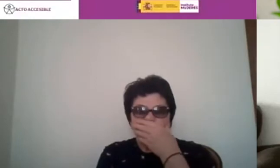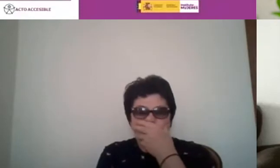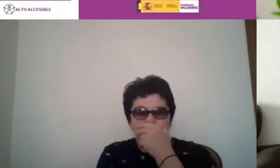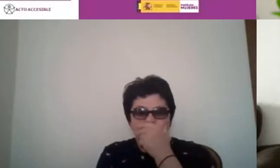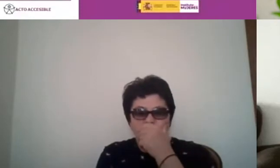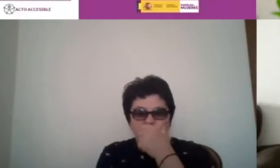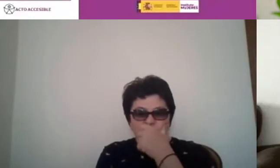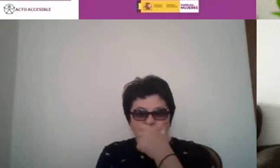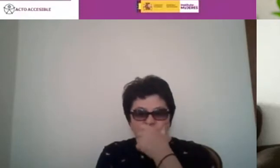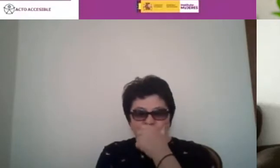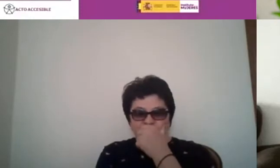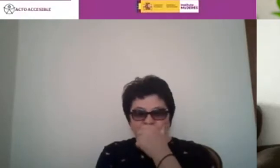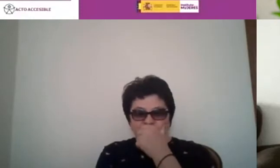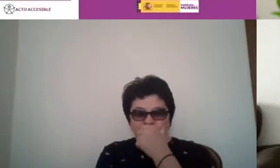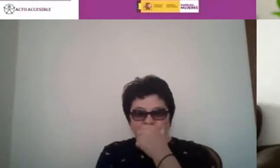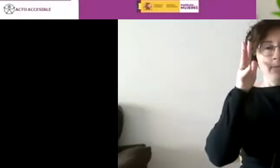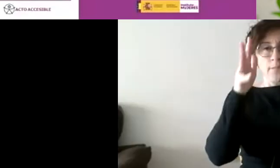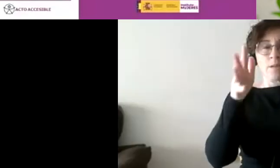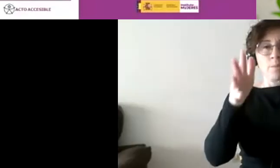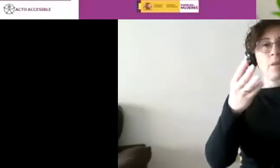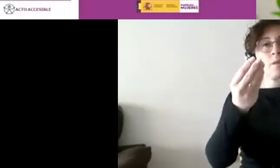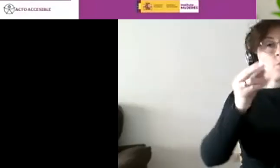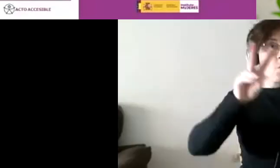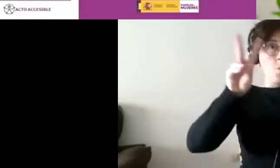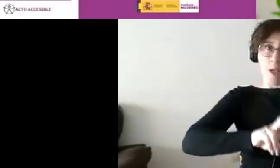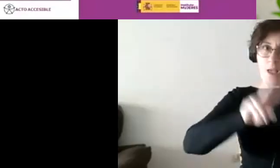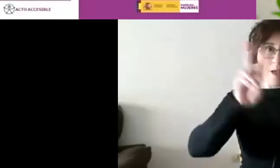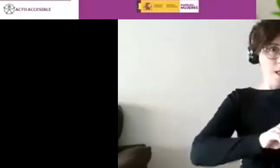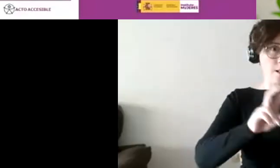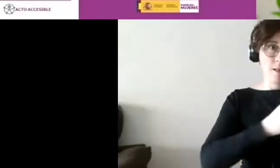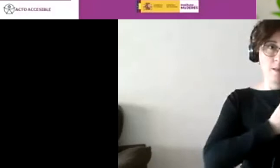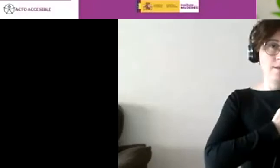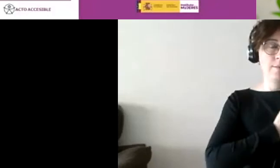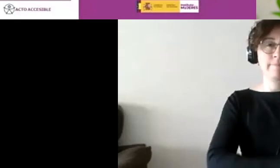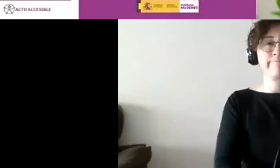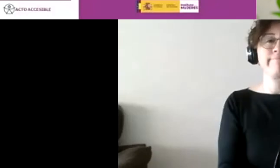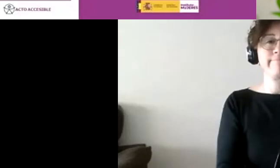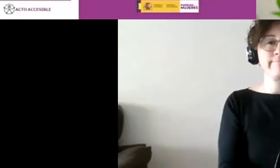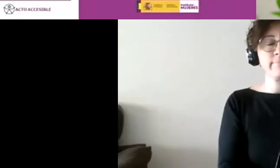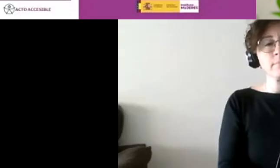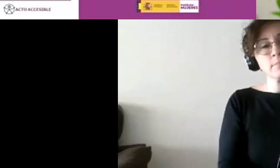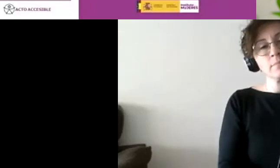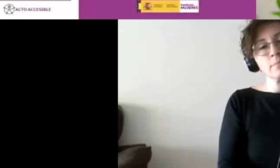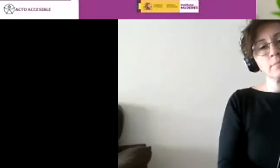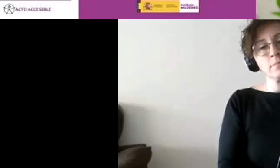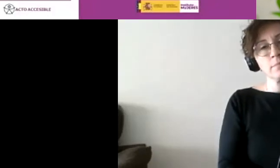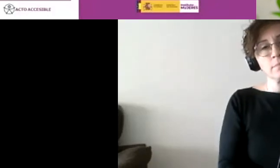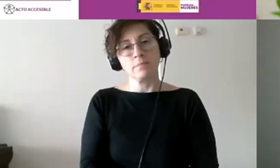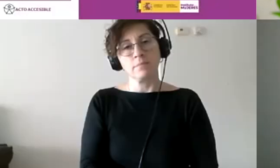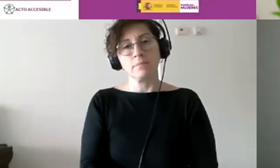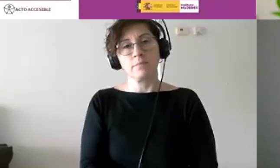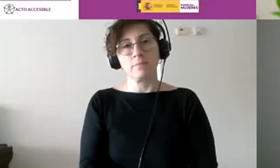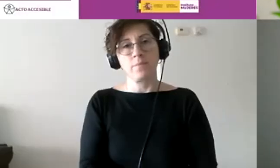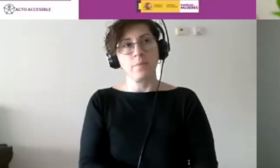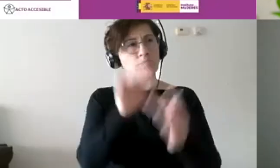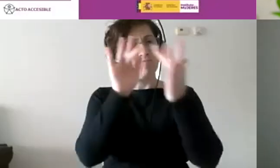of us. Thank you so much, and perhaps we for sure will keep in touch. So really, thank you so